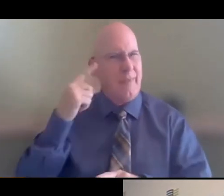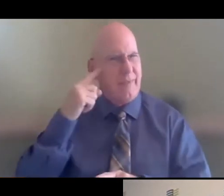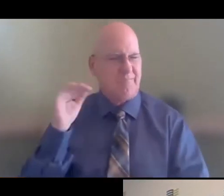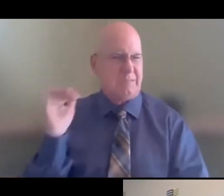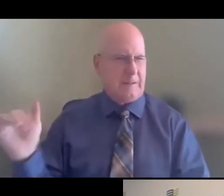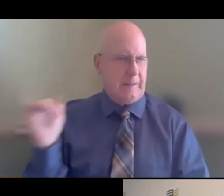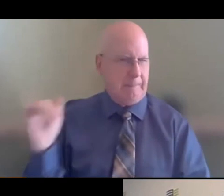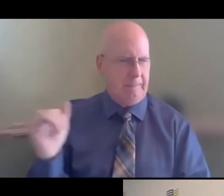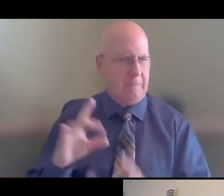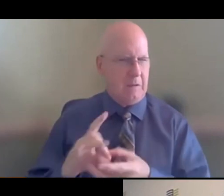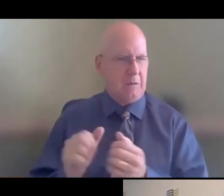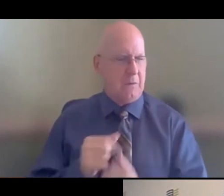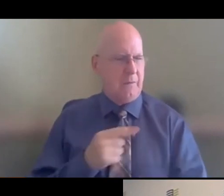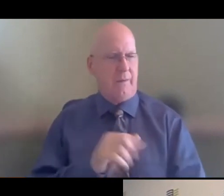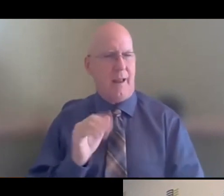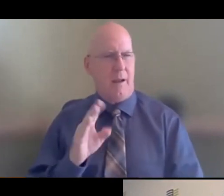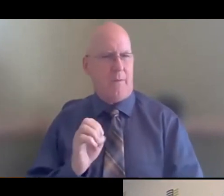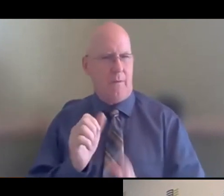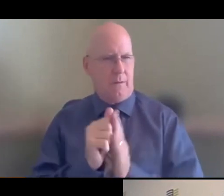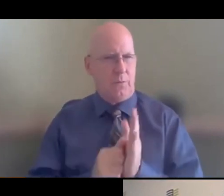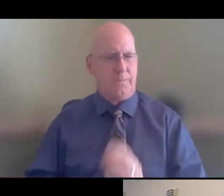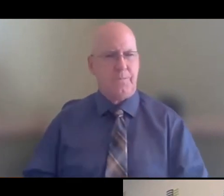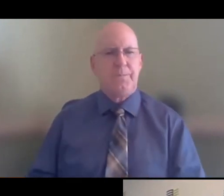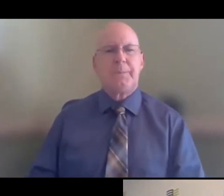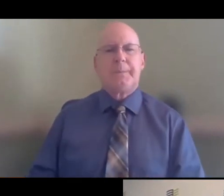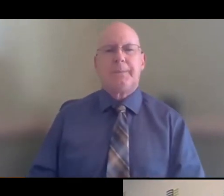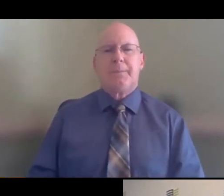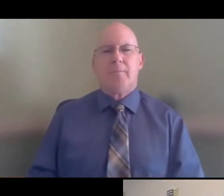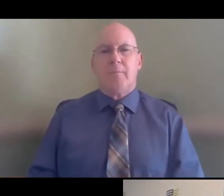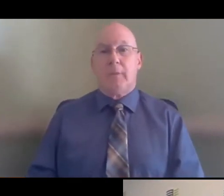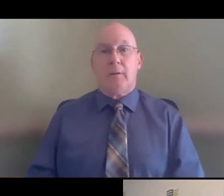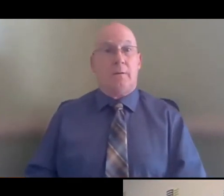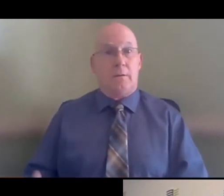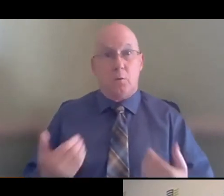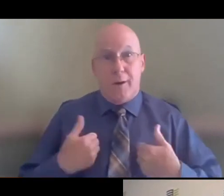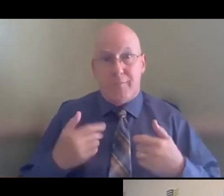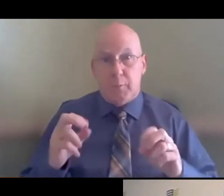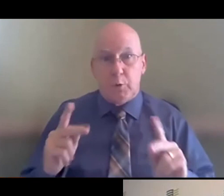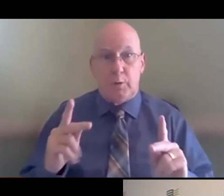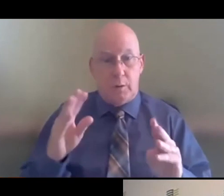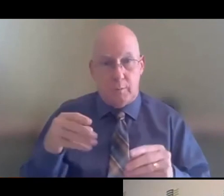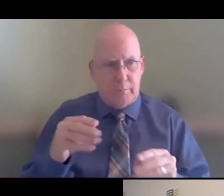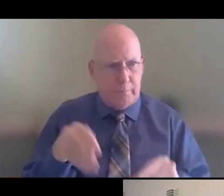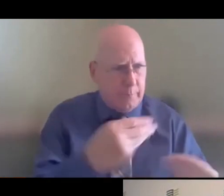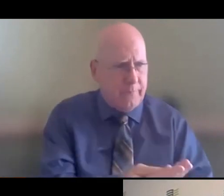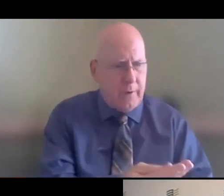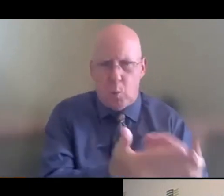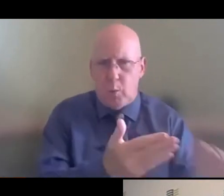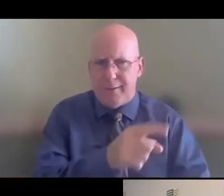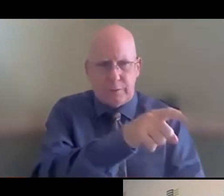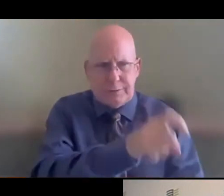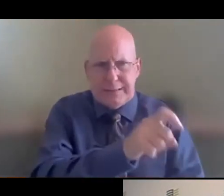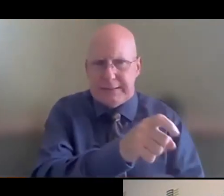ABLE accounts. And, you know, to have the opportunity to provide for whatever your child might